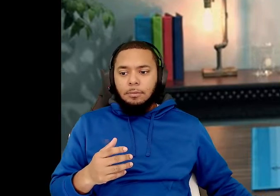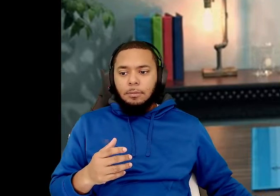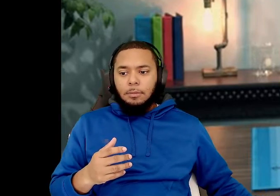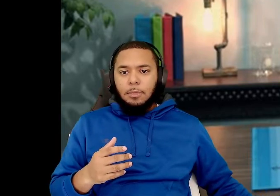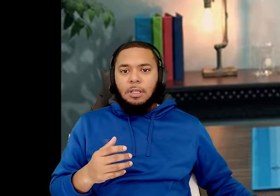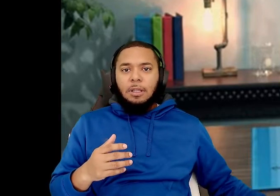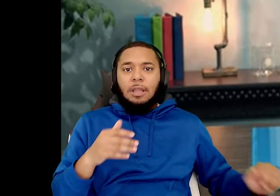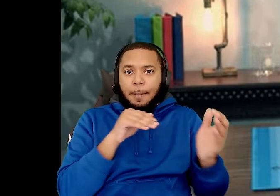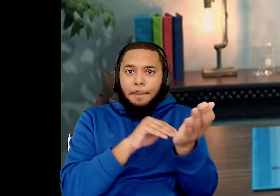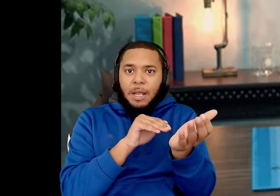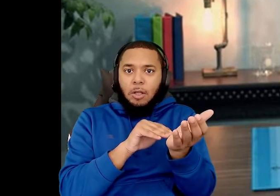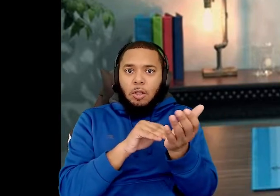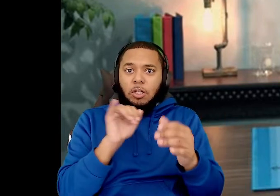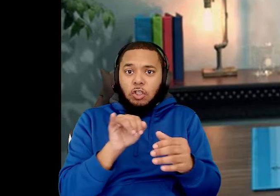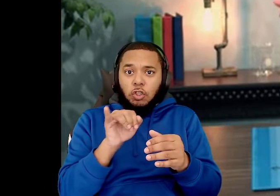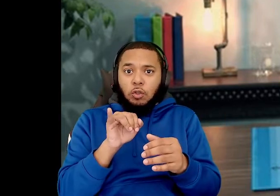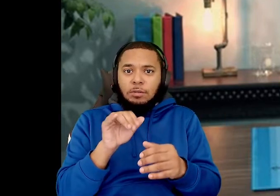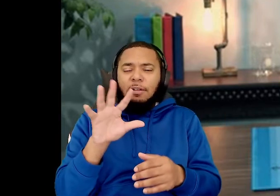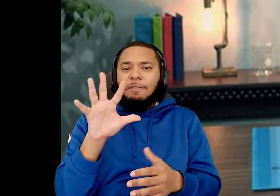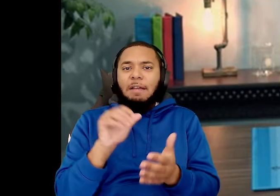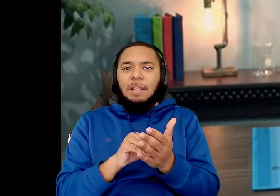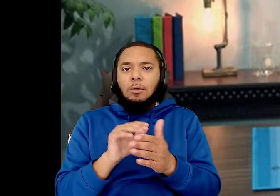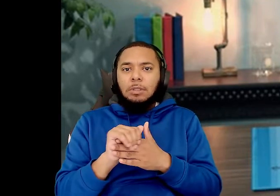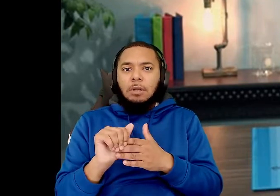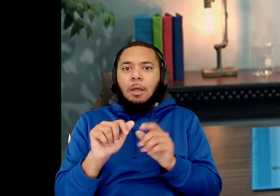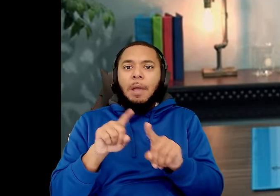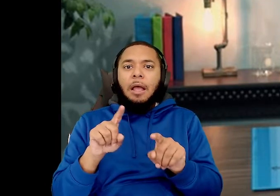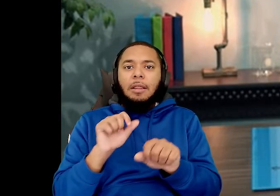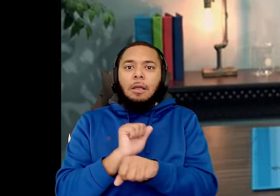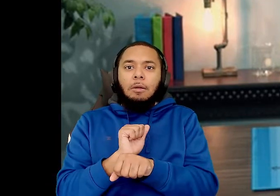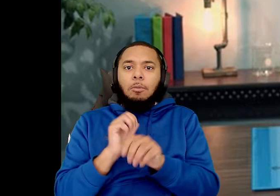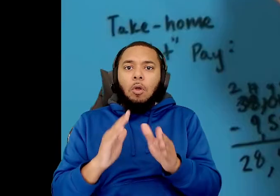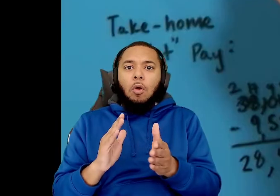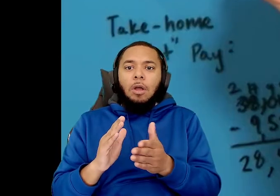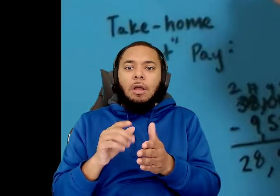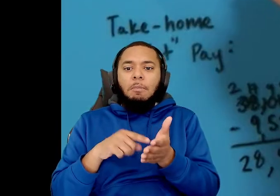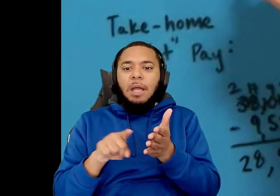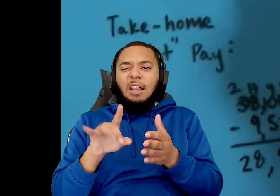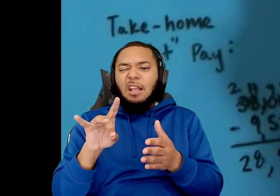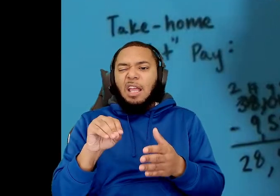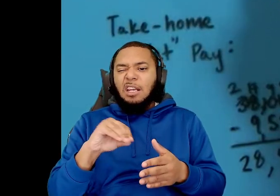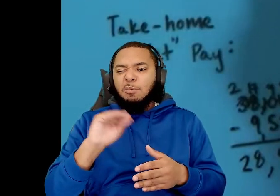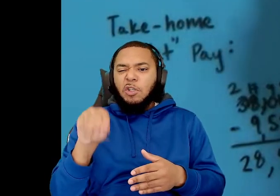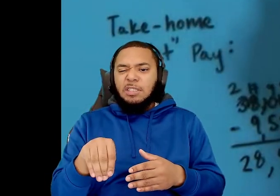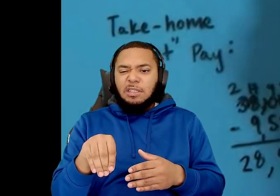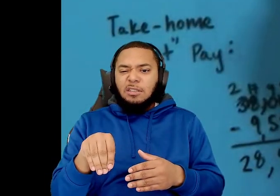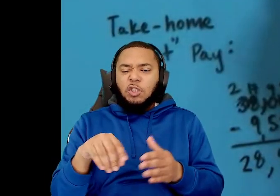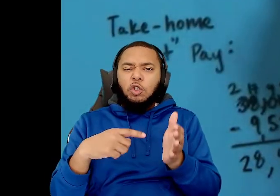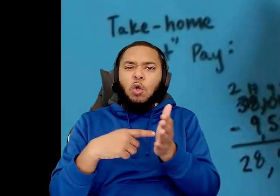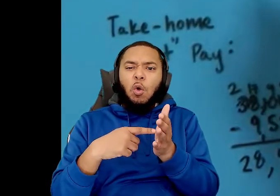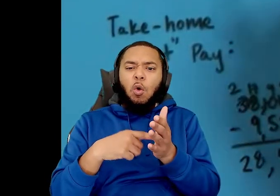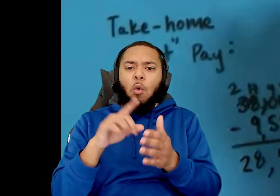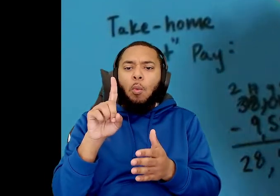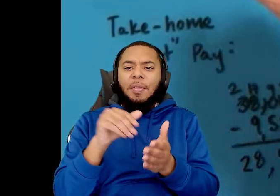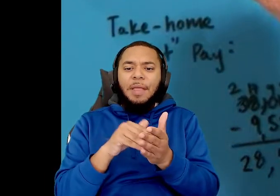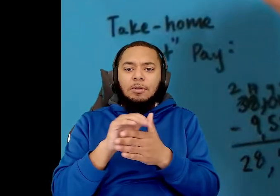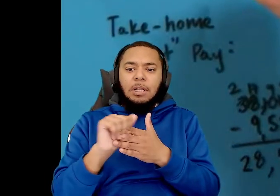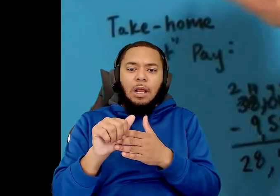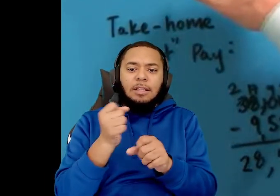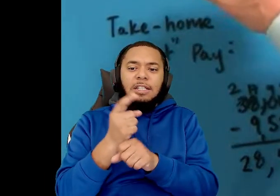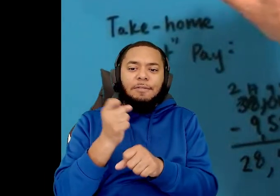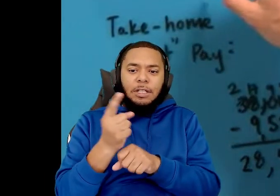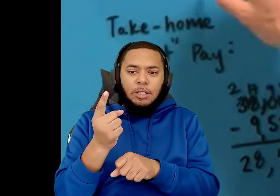that you had was $5,000, but the employer covered 80% of that. So you only owe $1,000 per